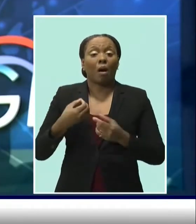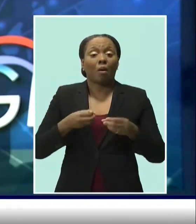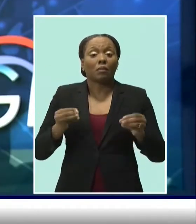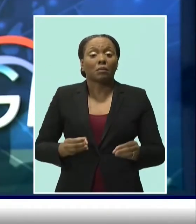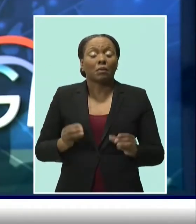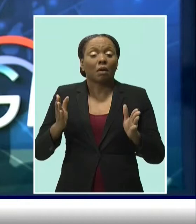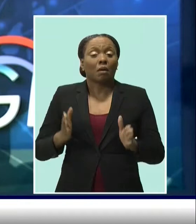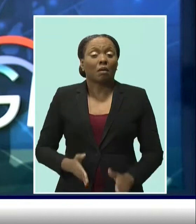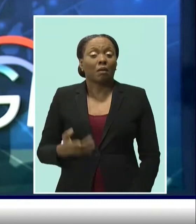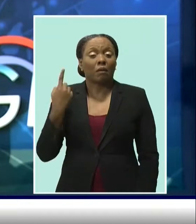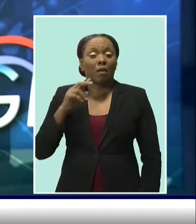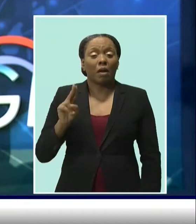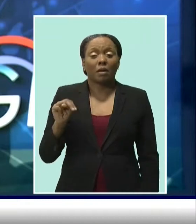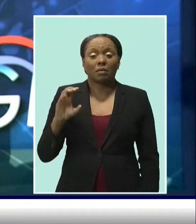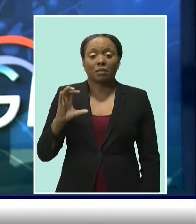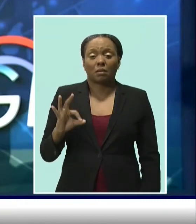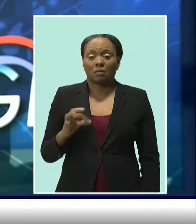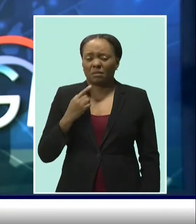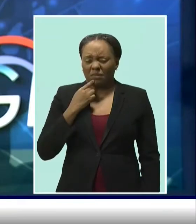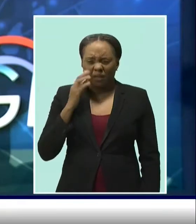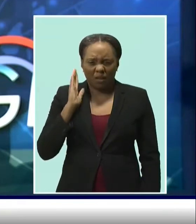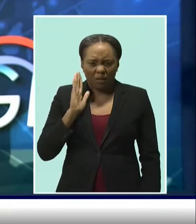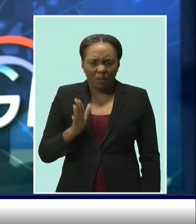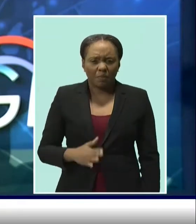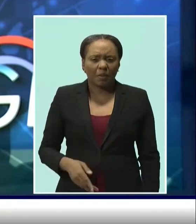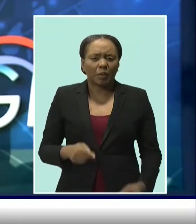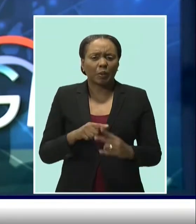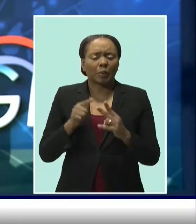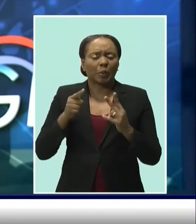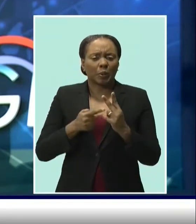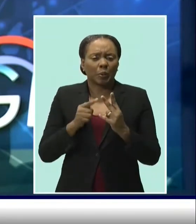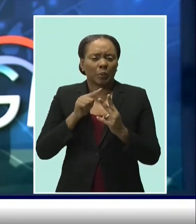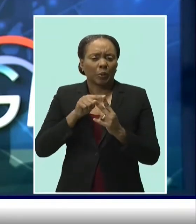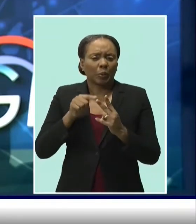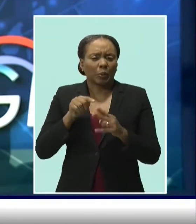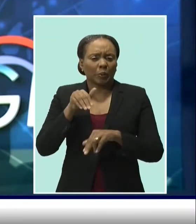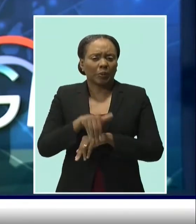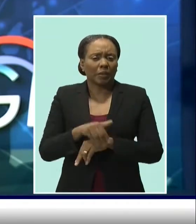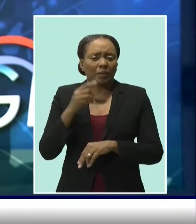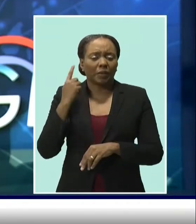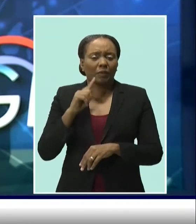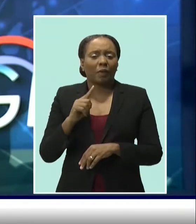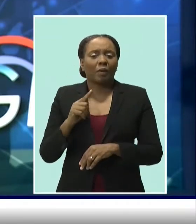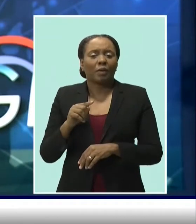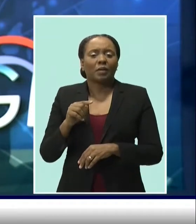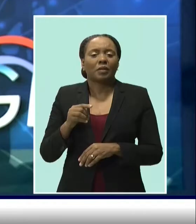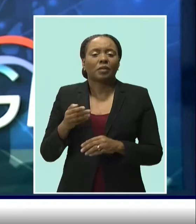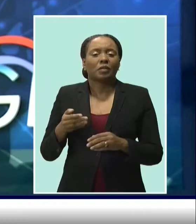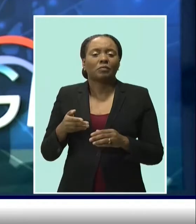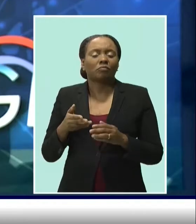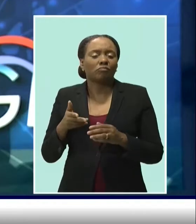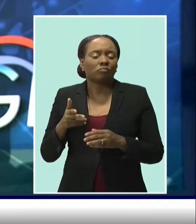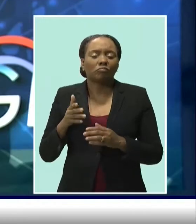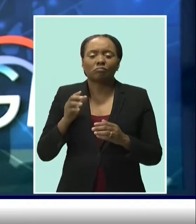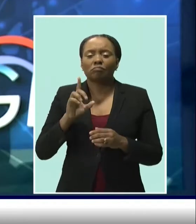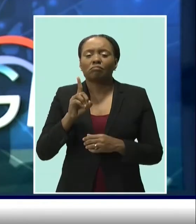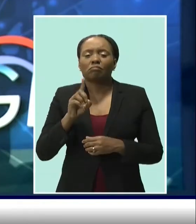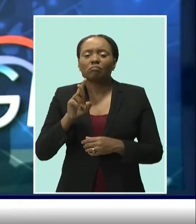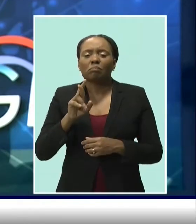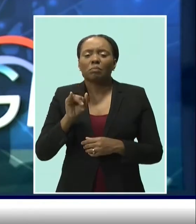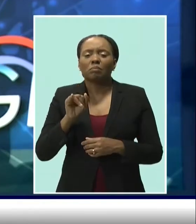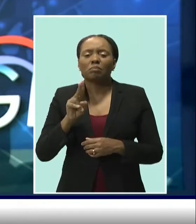Cultural Foundation, Andrea Wells, says there will even be 2 nights of drive-in film screenings of past NIFCA Film and Video